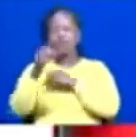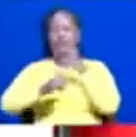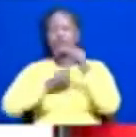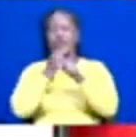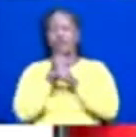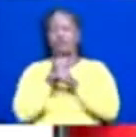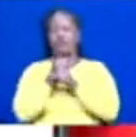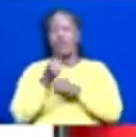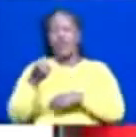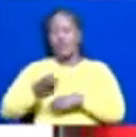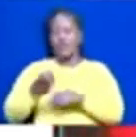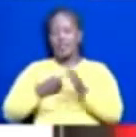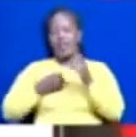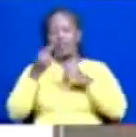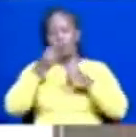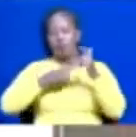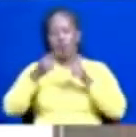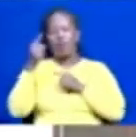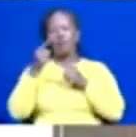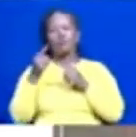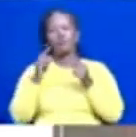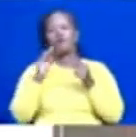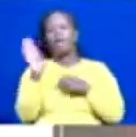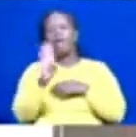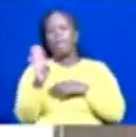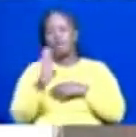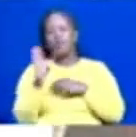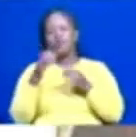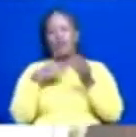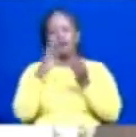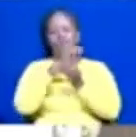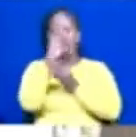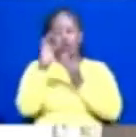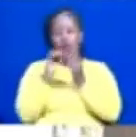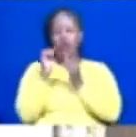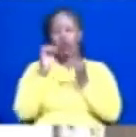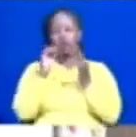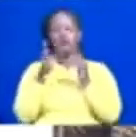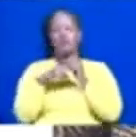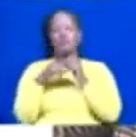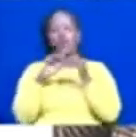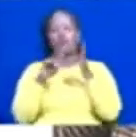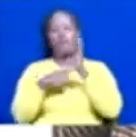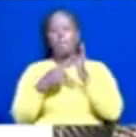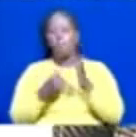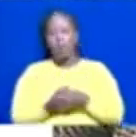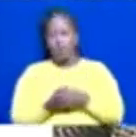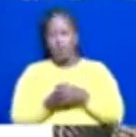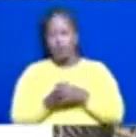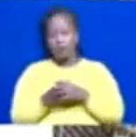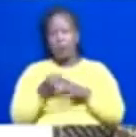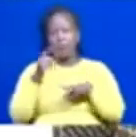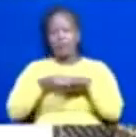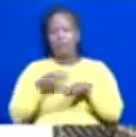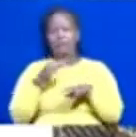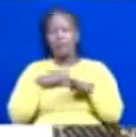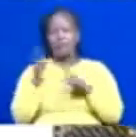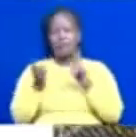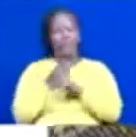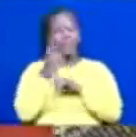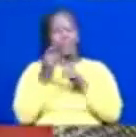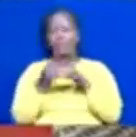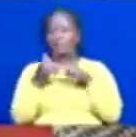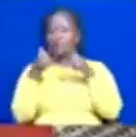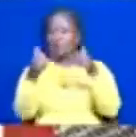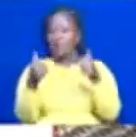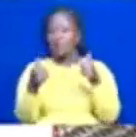Cassidy Maina won the other medal, a bronze with a total score of 7 points. When I started, it was pretty good, but